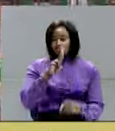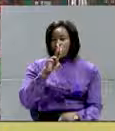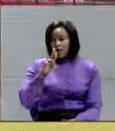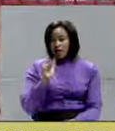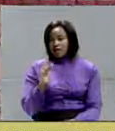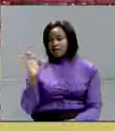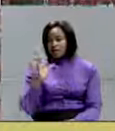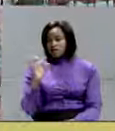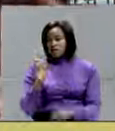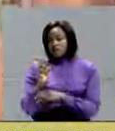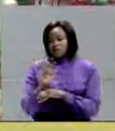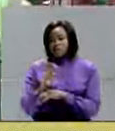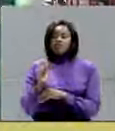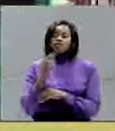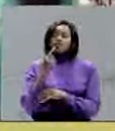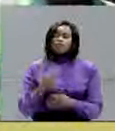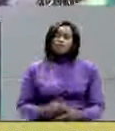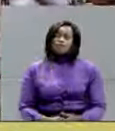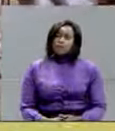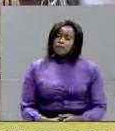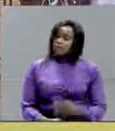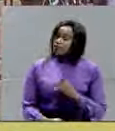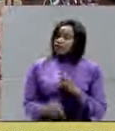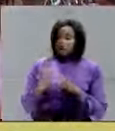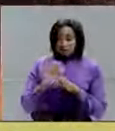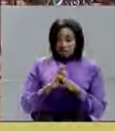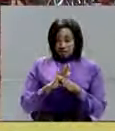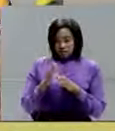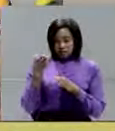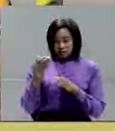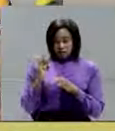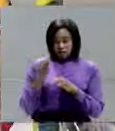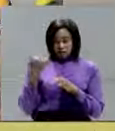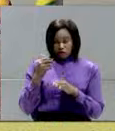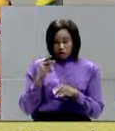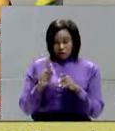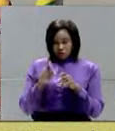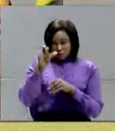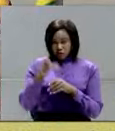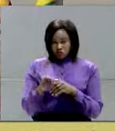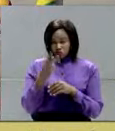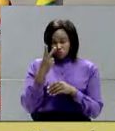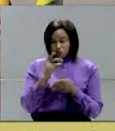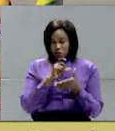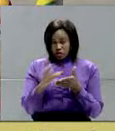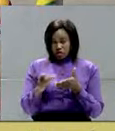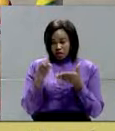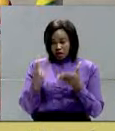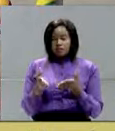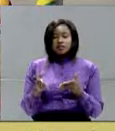customs supervisor. Business, if someone was taking here 2 weeks, he was splashing money all over.